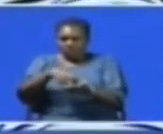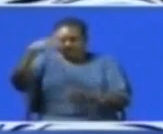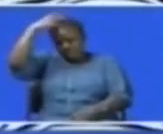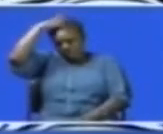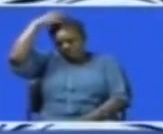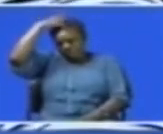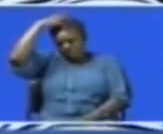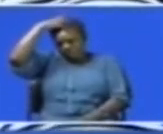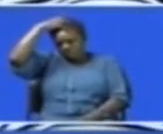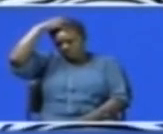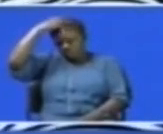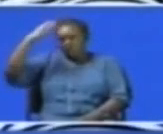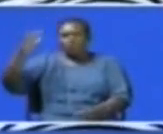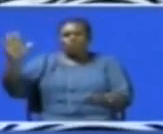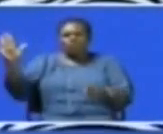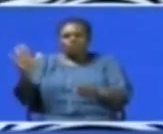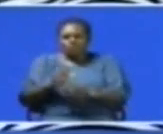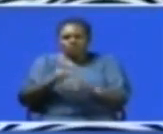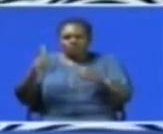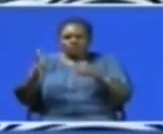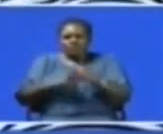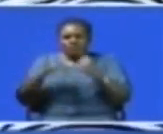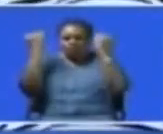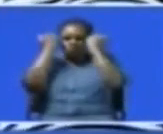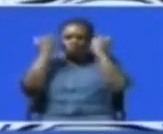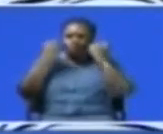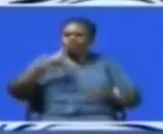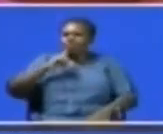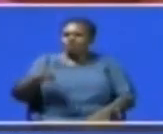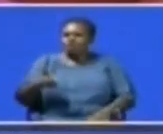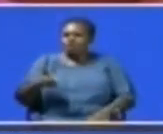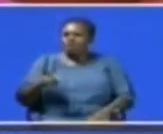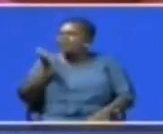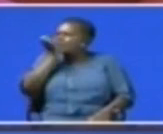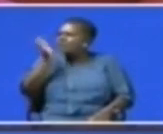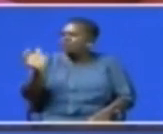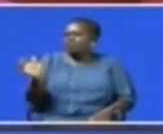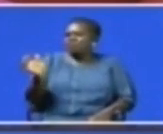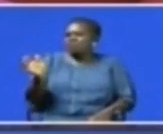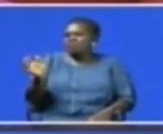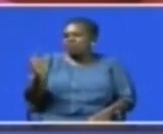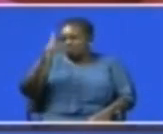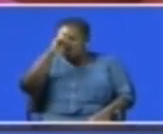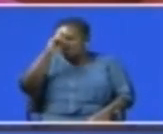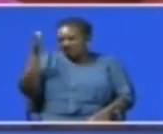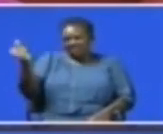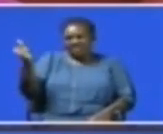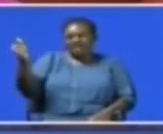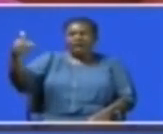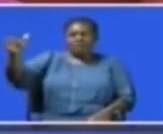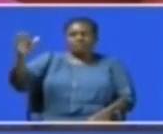Miguna, where we had a total of almost 7 court orders disobeyed. And the perception out there,